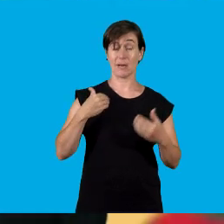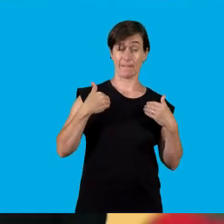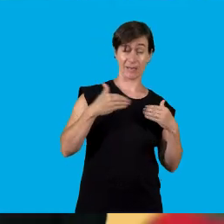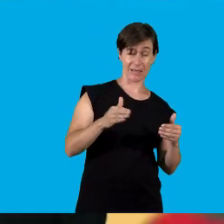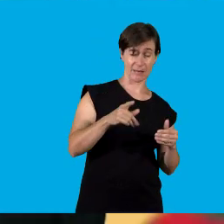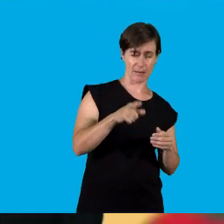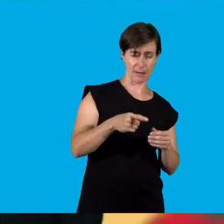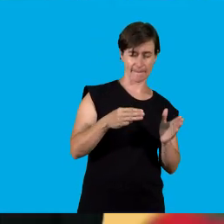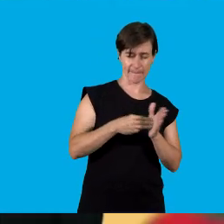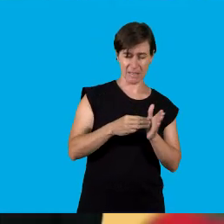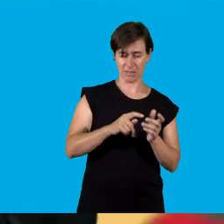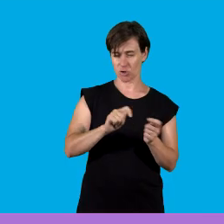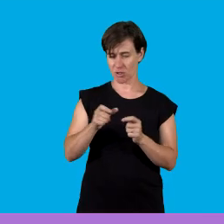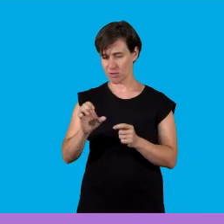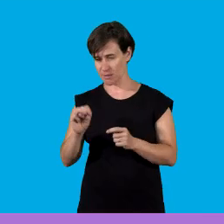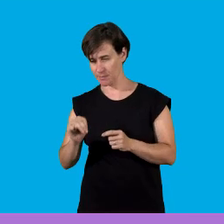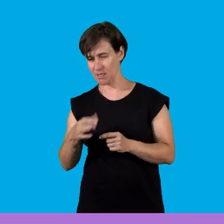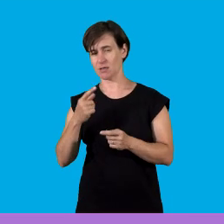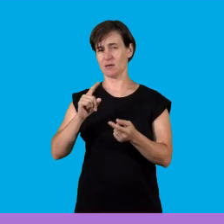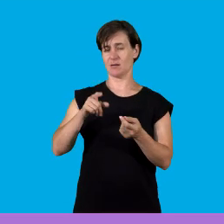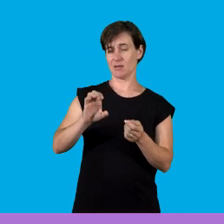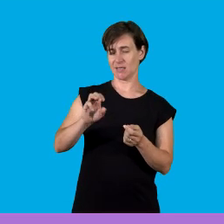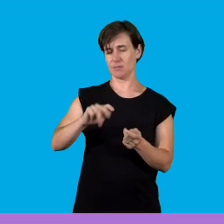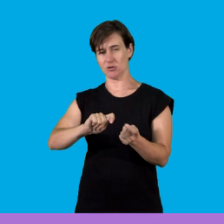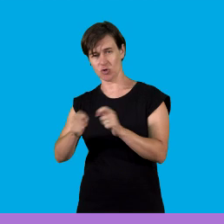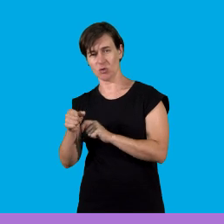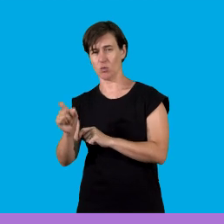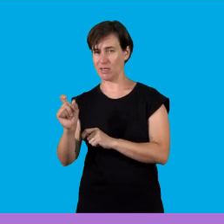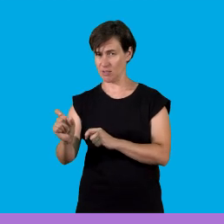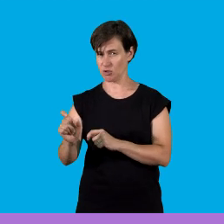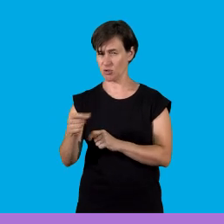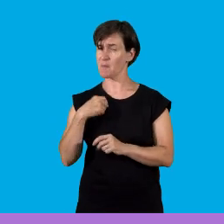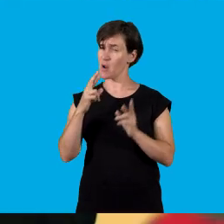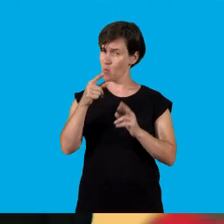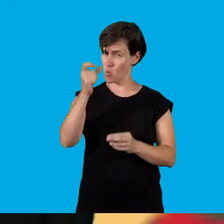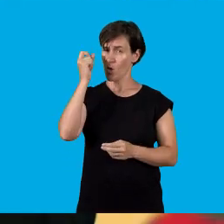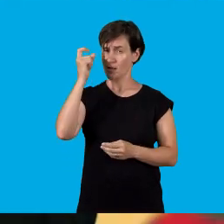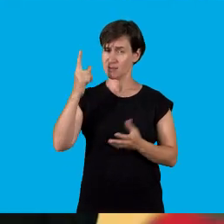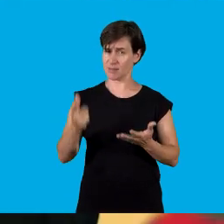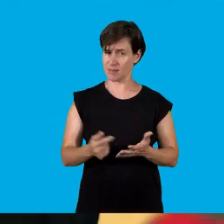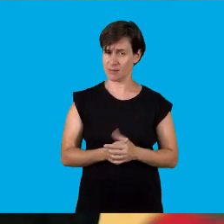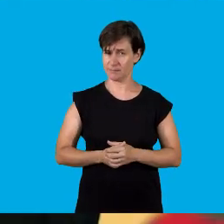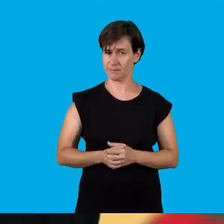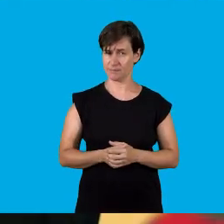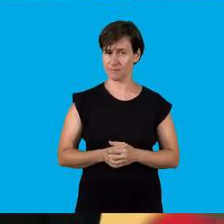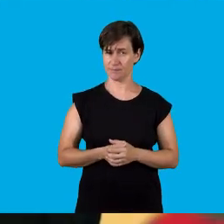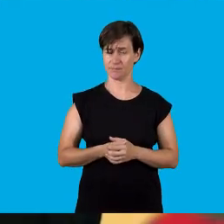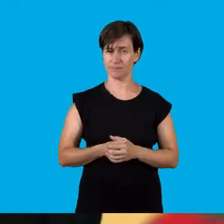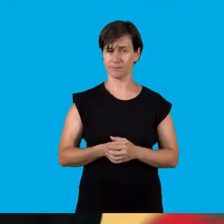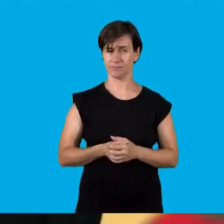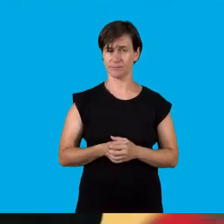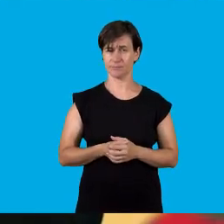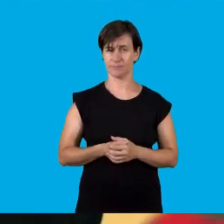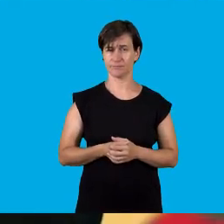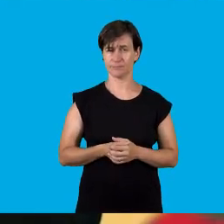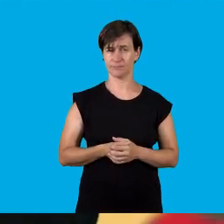meters, converted to centimeters. Then from centimeters, I converted to inches. I hope that is clear to all of you. Okay.